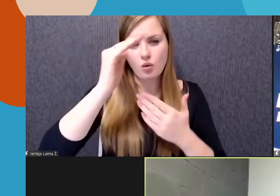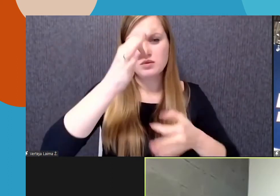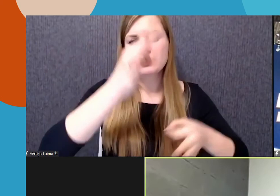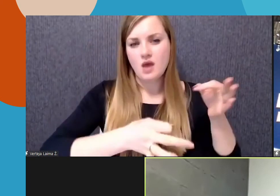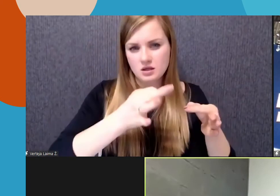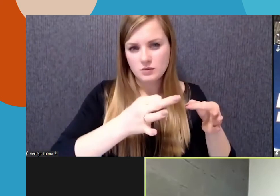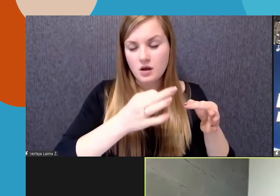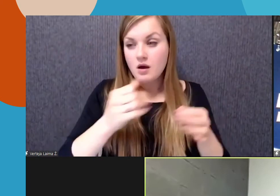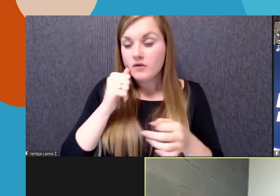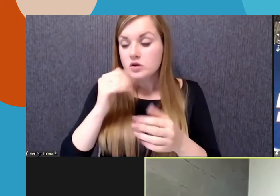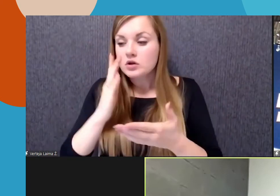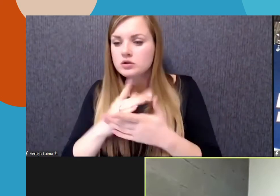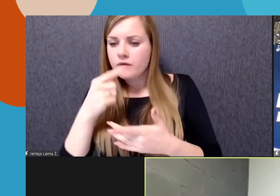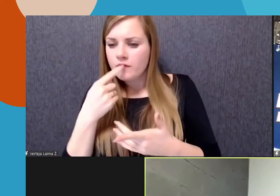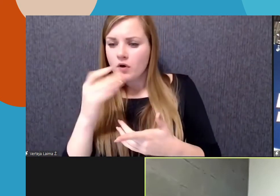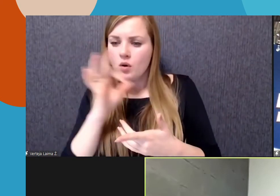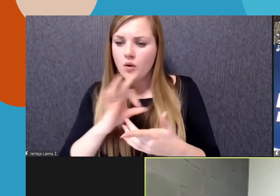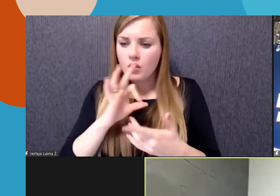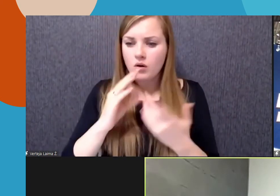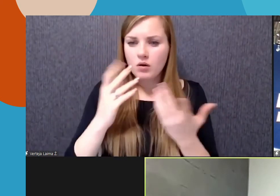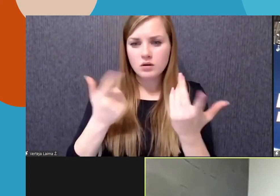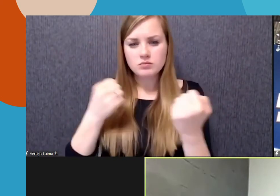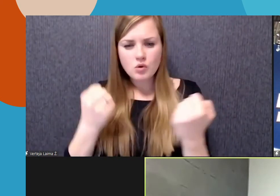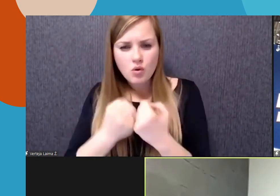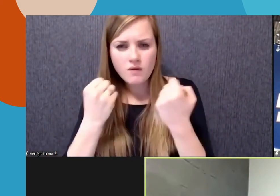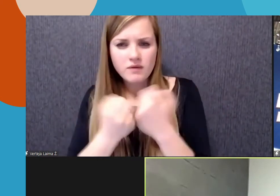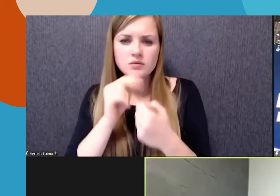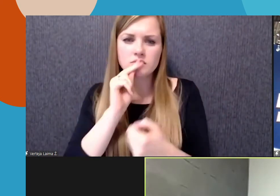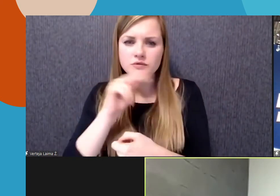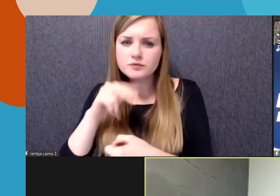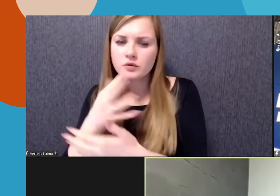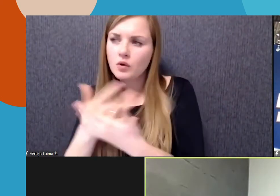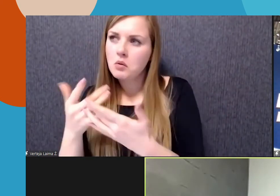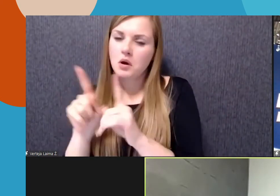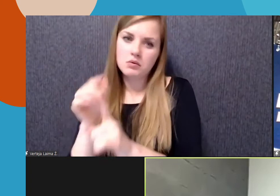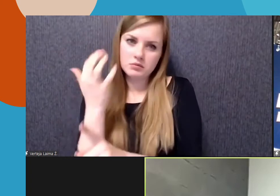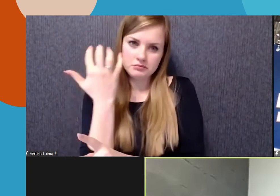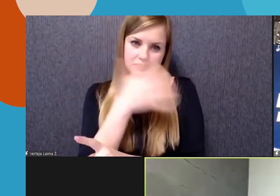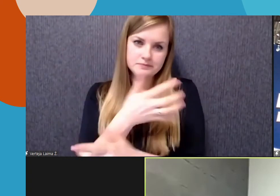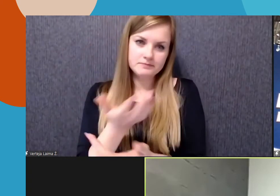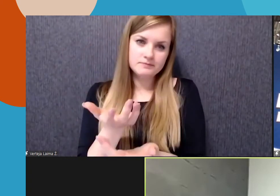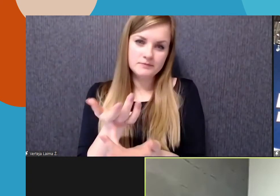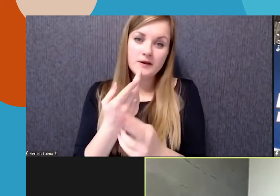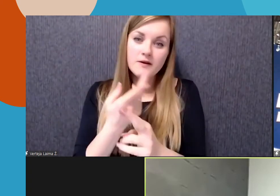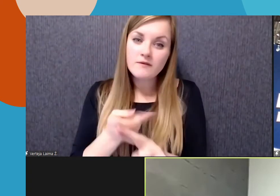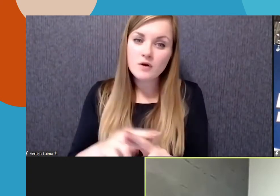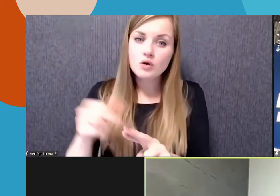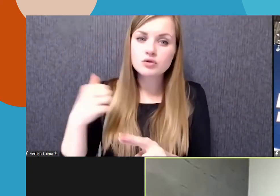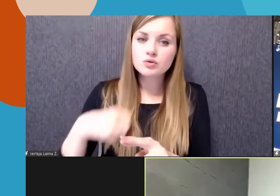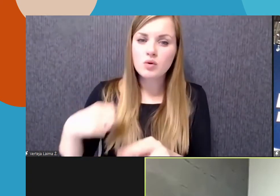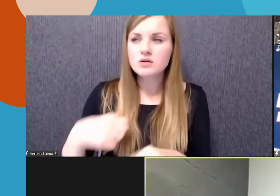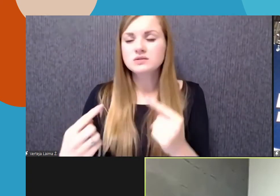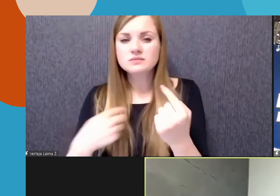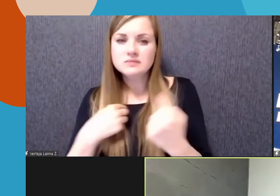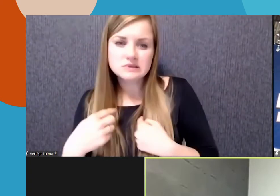the European Court of Human Rights? Well, today we talked a lot about the latent